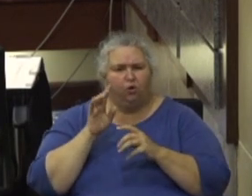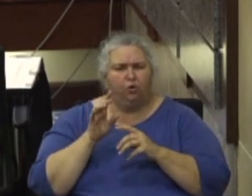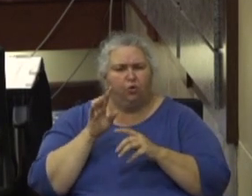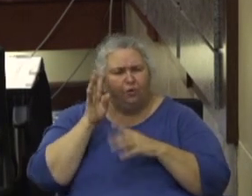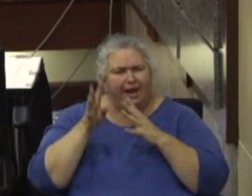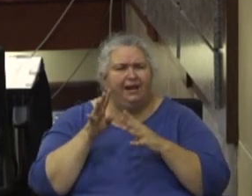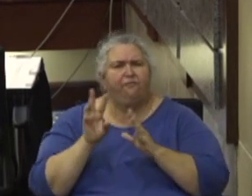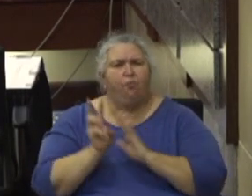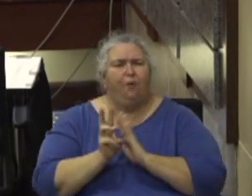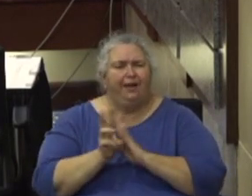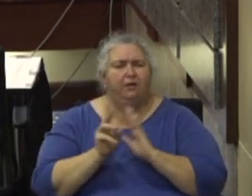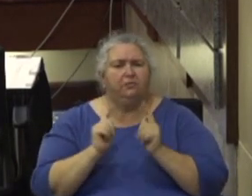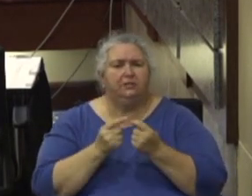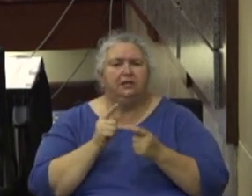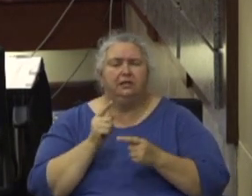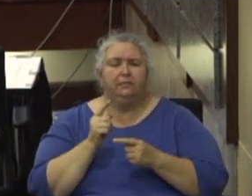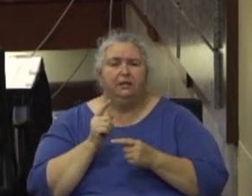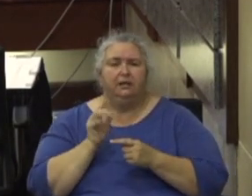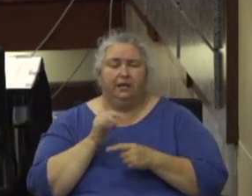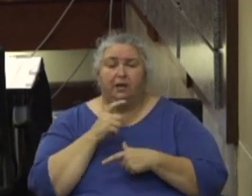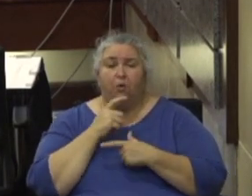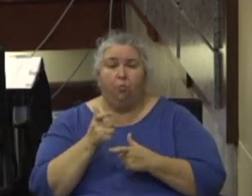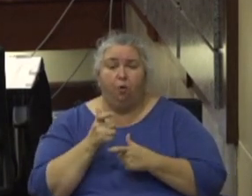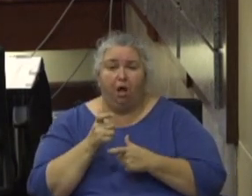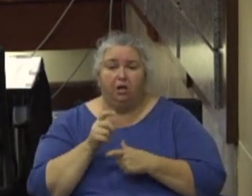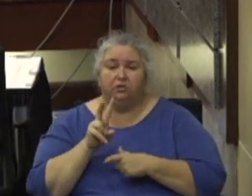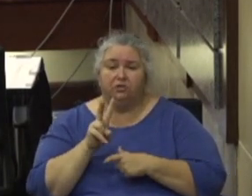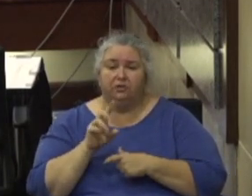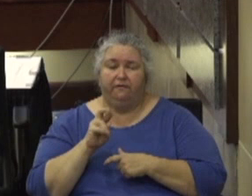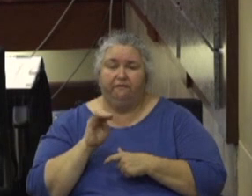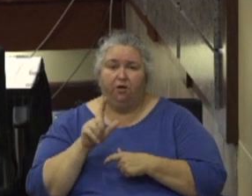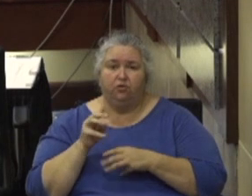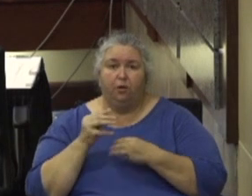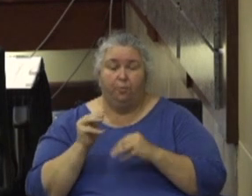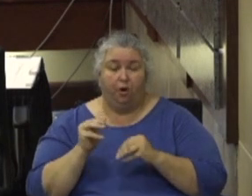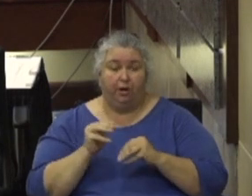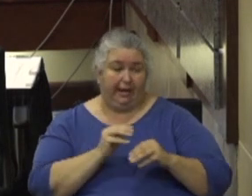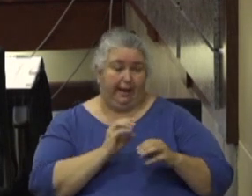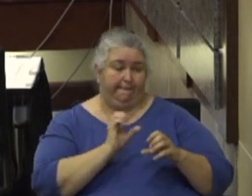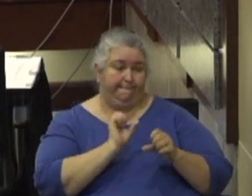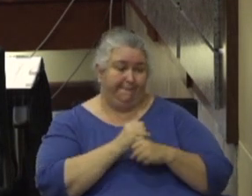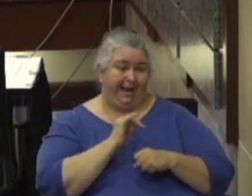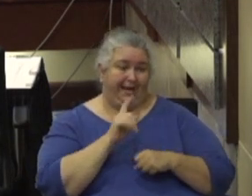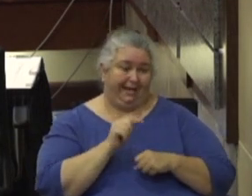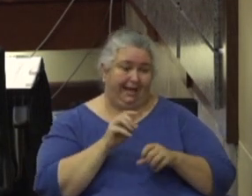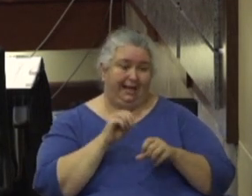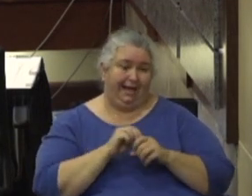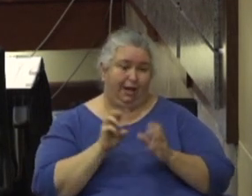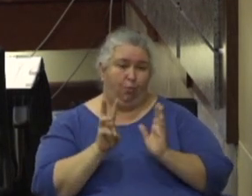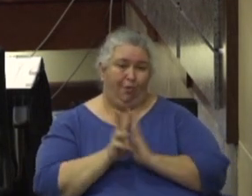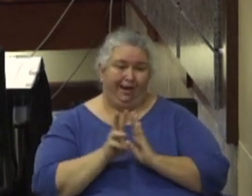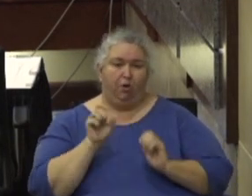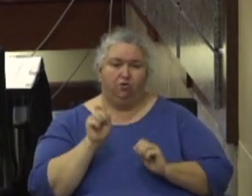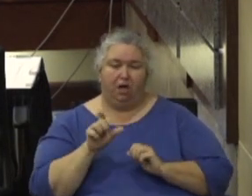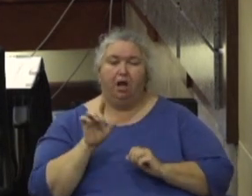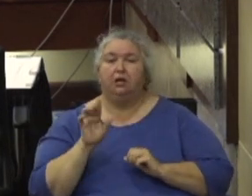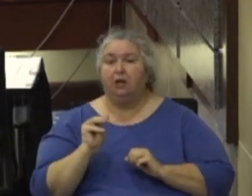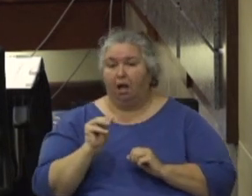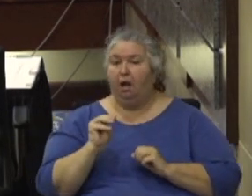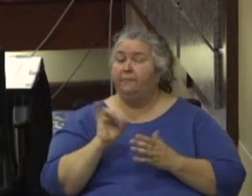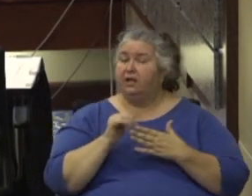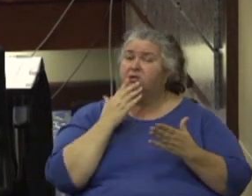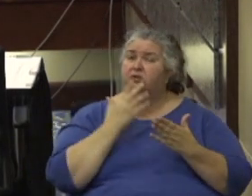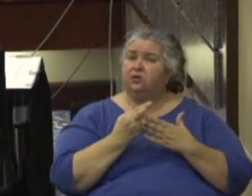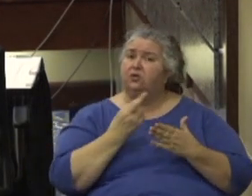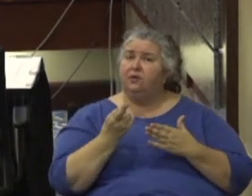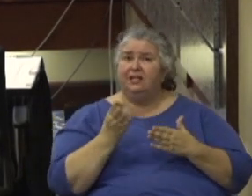has launched a virtual marketplace called makeitinwaco.com This is a great resource. I'm sure all of us have been at home at